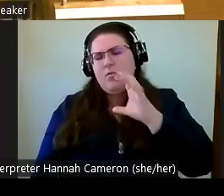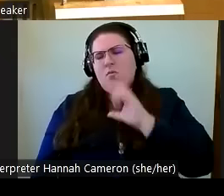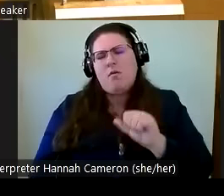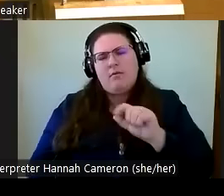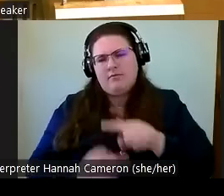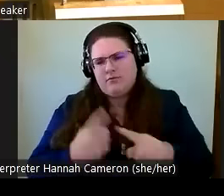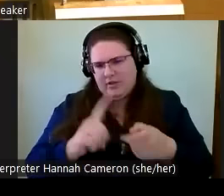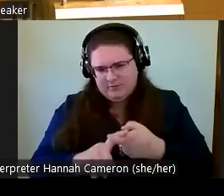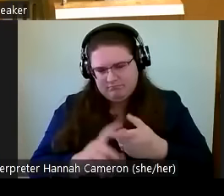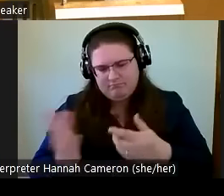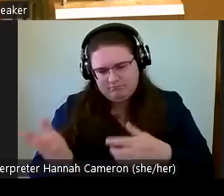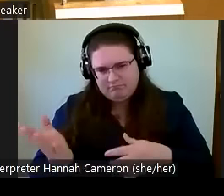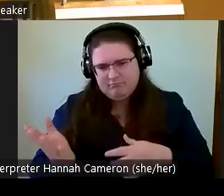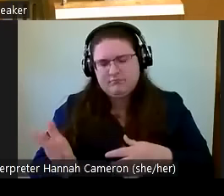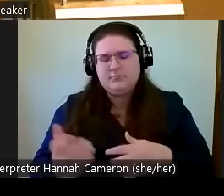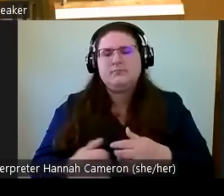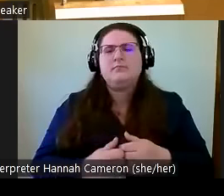to